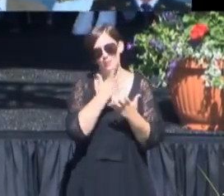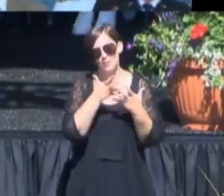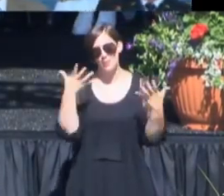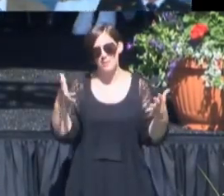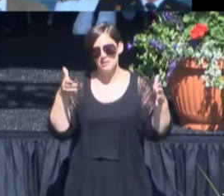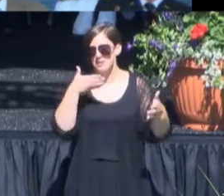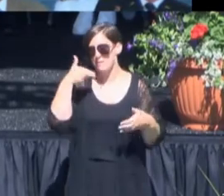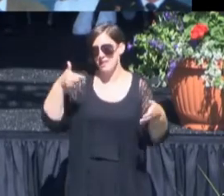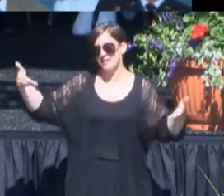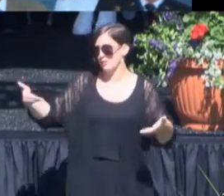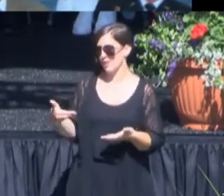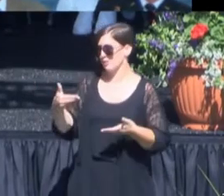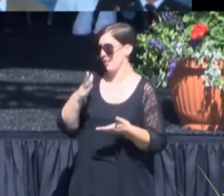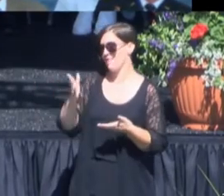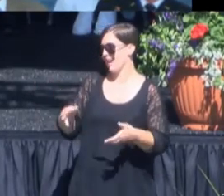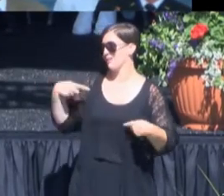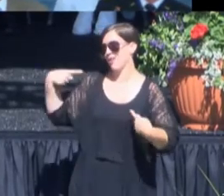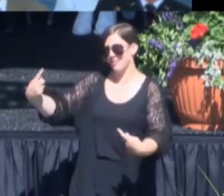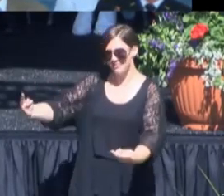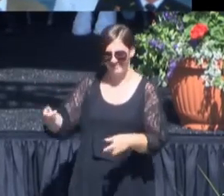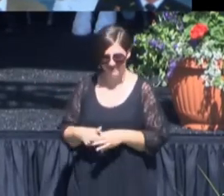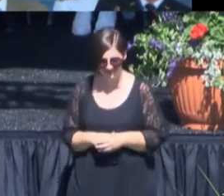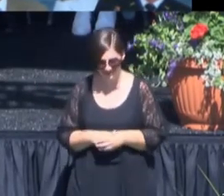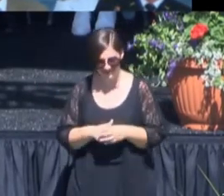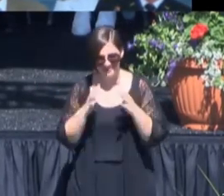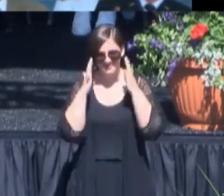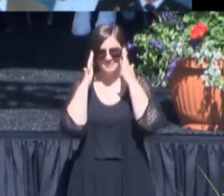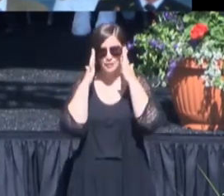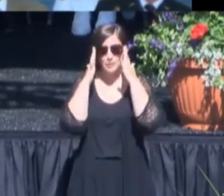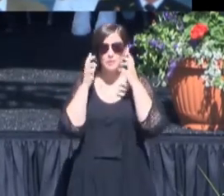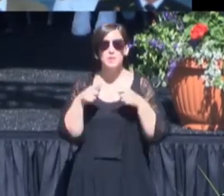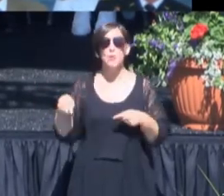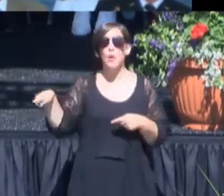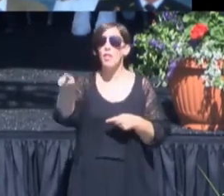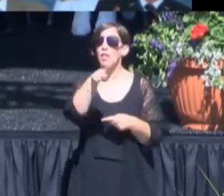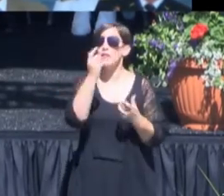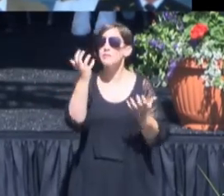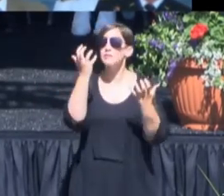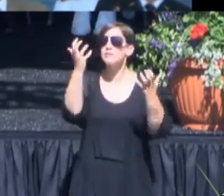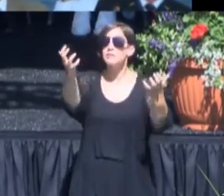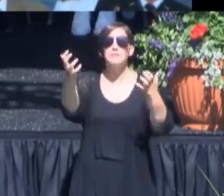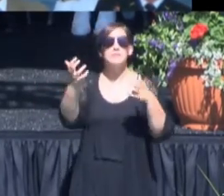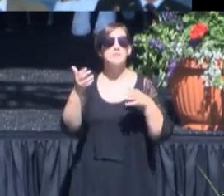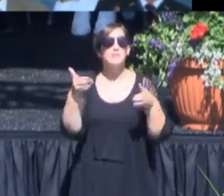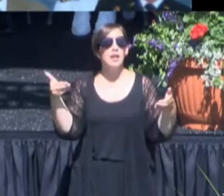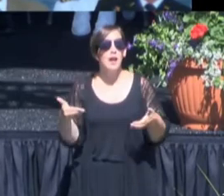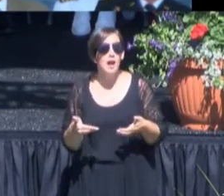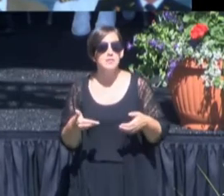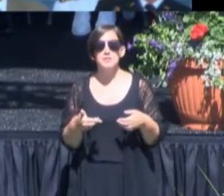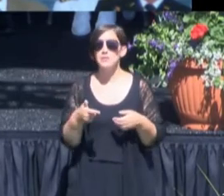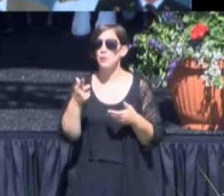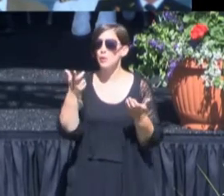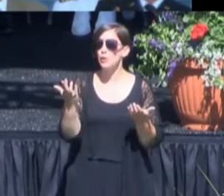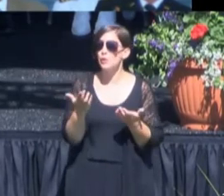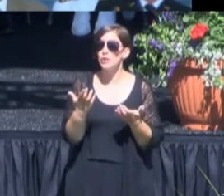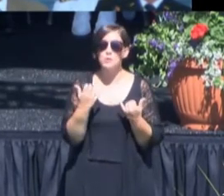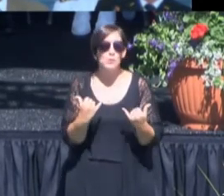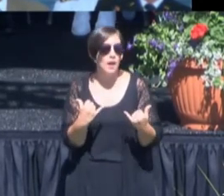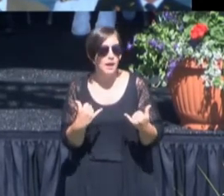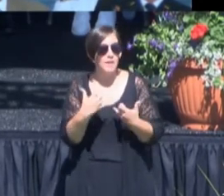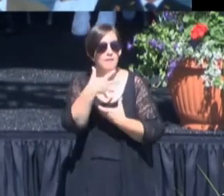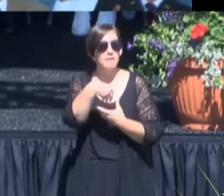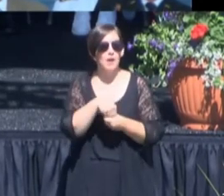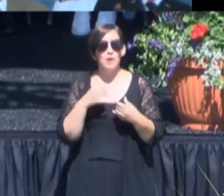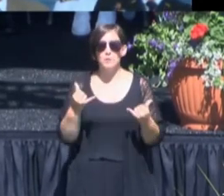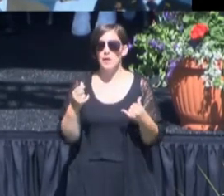ever had, right there. But to the distinguished guests who are here today and take part in today,